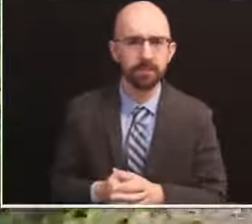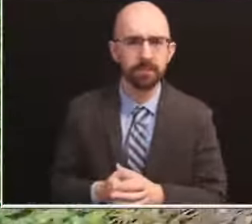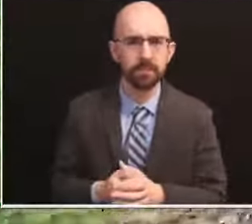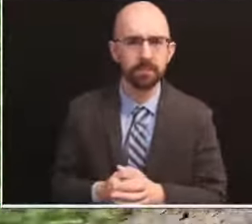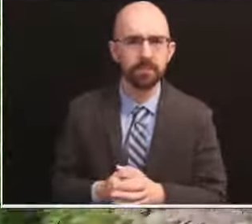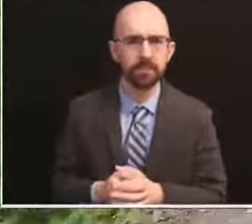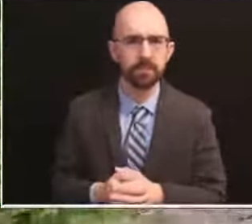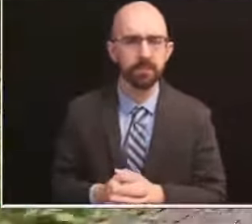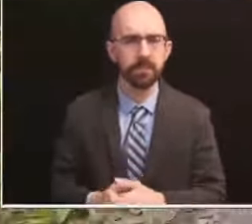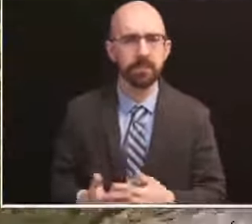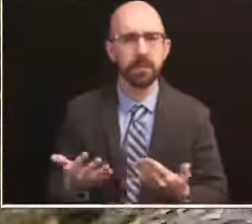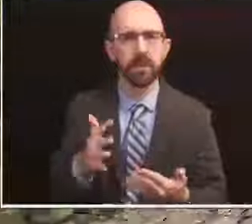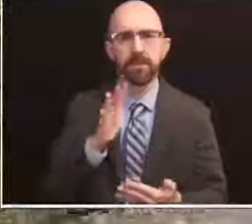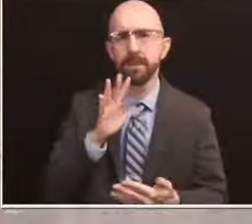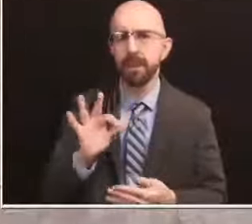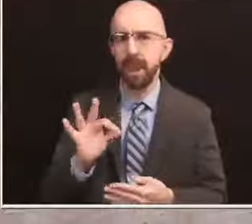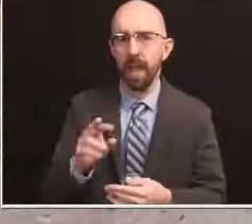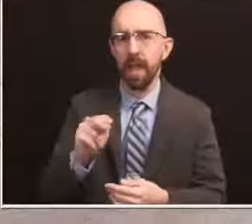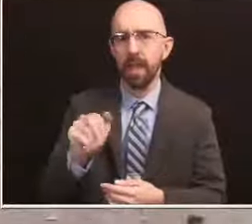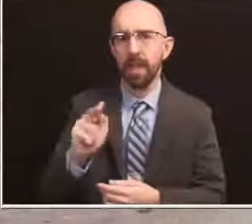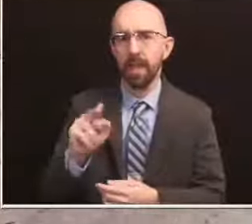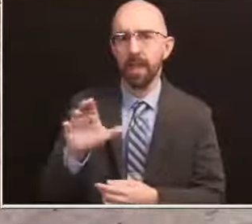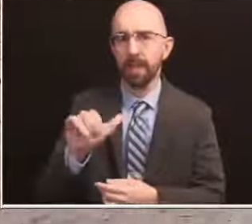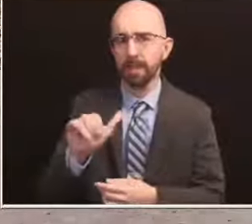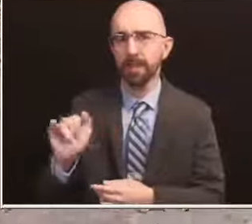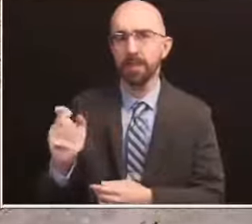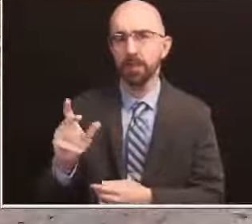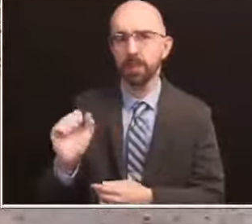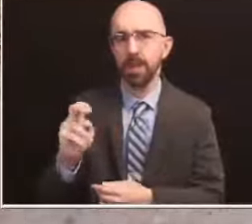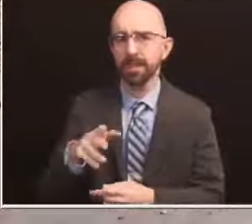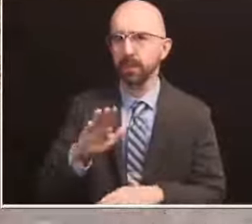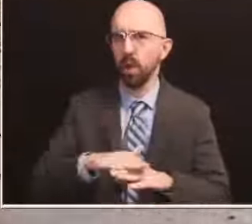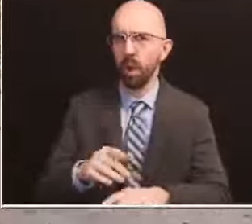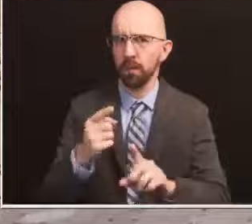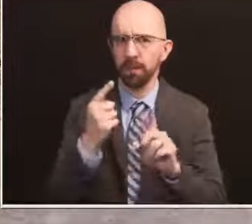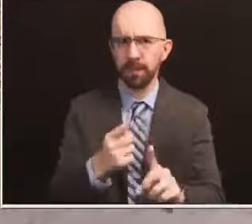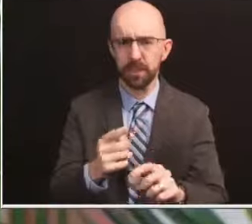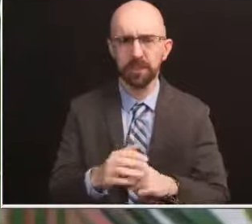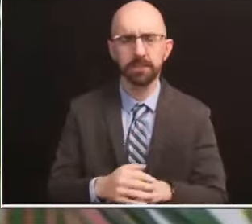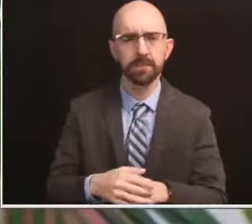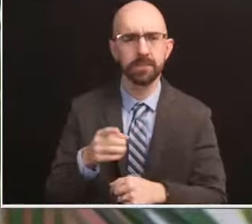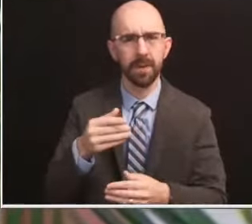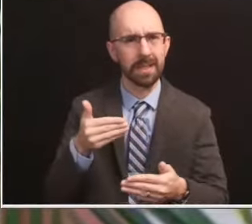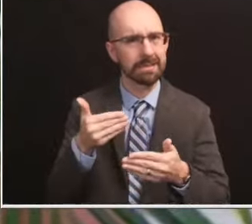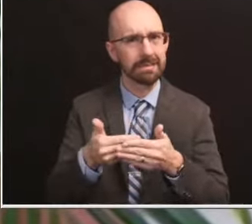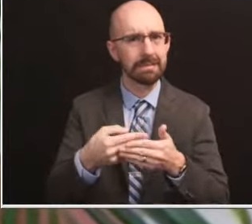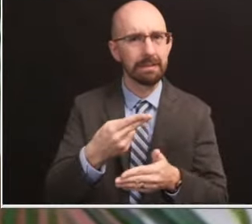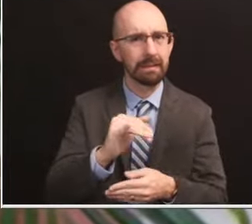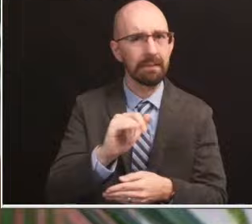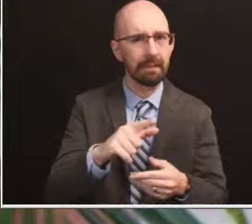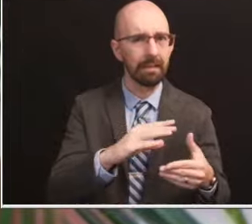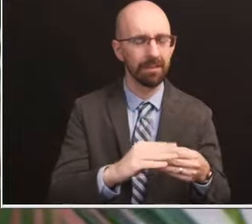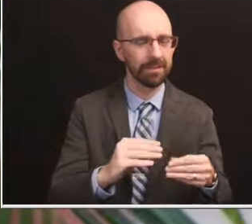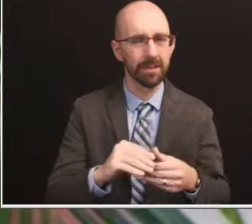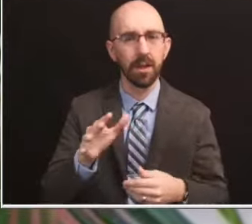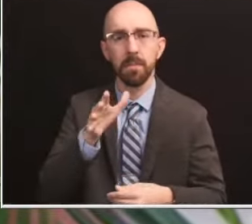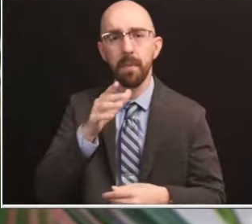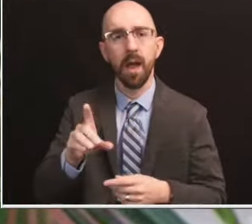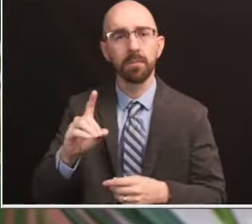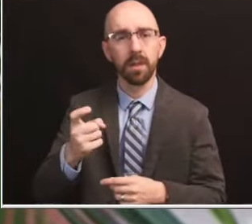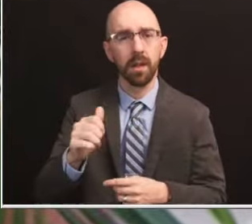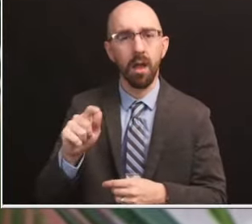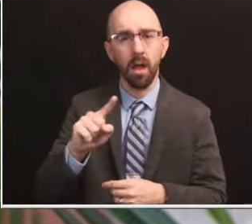At 59 years old, Nancy Jackson is on a mission. We're almost to the hill. Her mother was diagnosed with Alzheimer's at